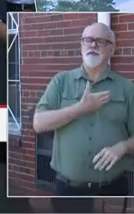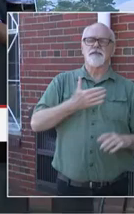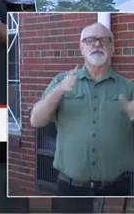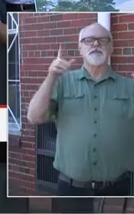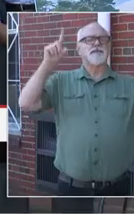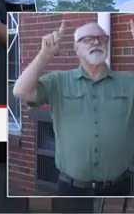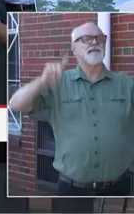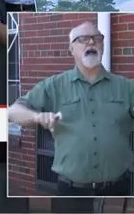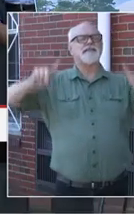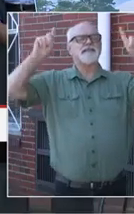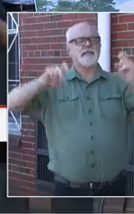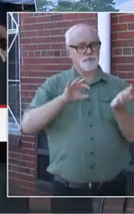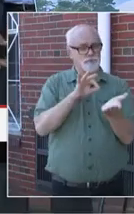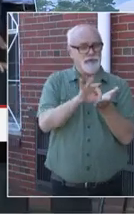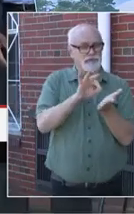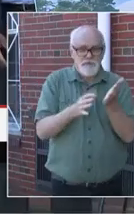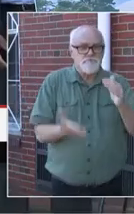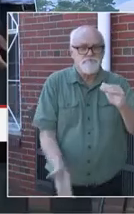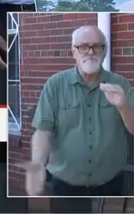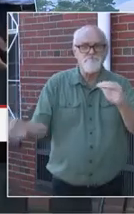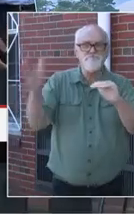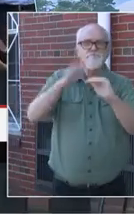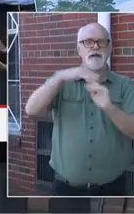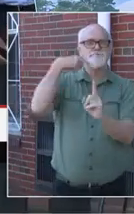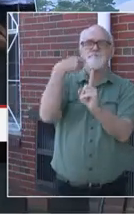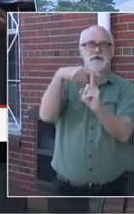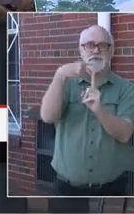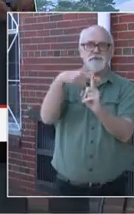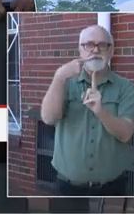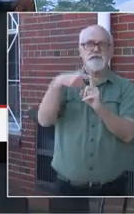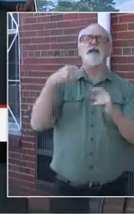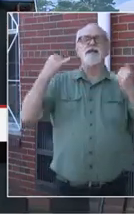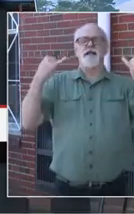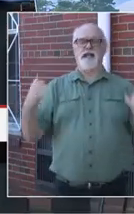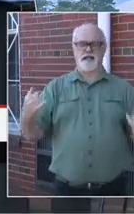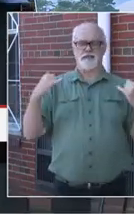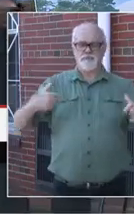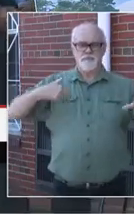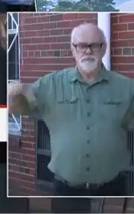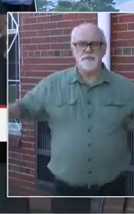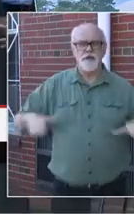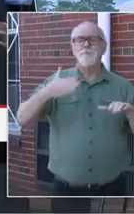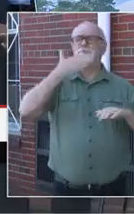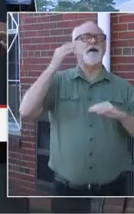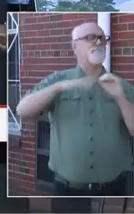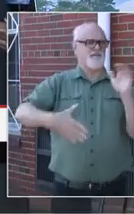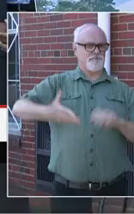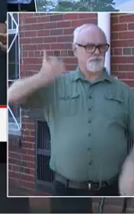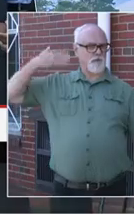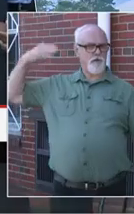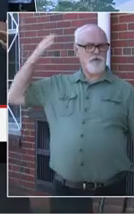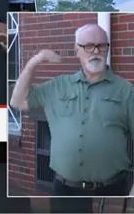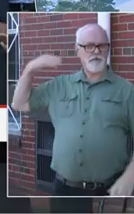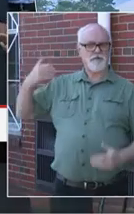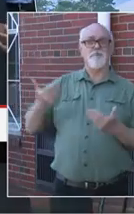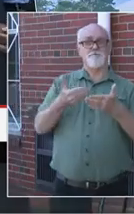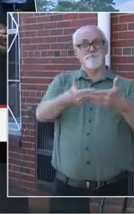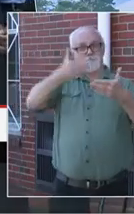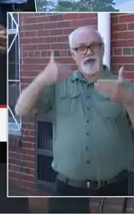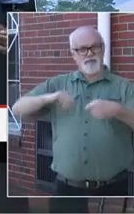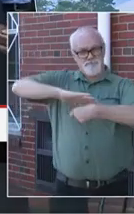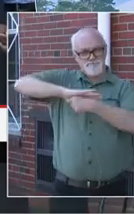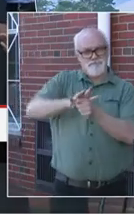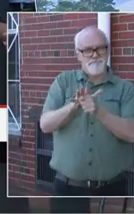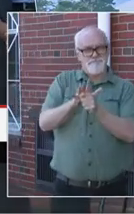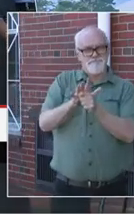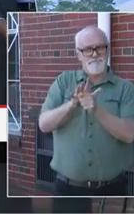scores are up, and we are essentially now performing better than we did before the pandemic. We are on a roll